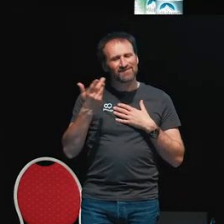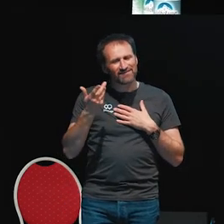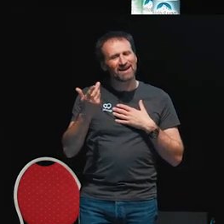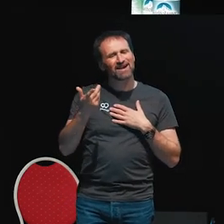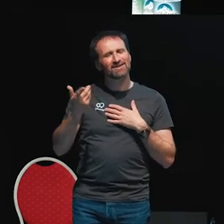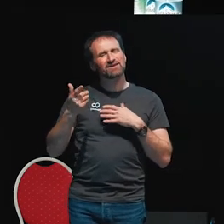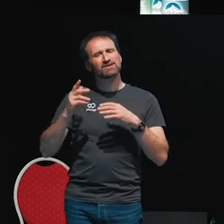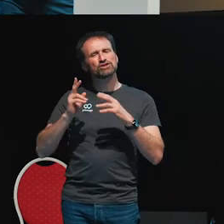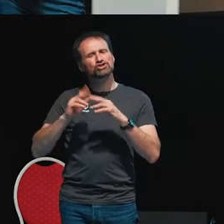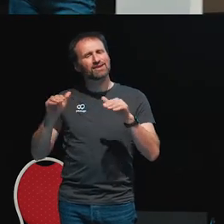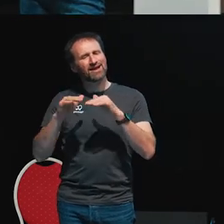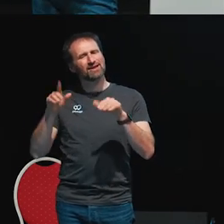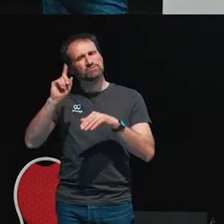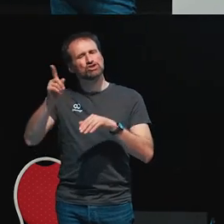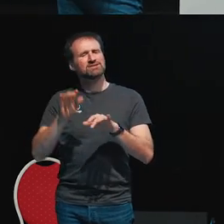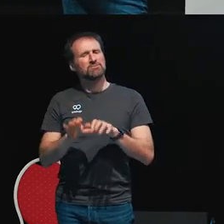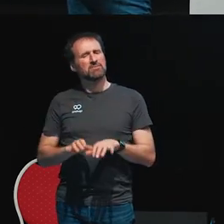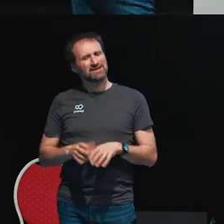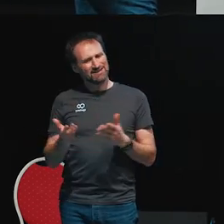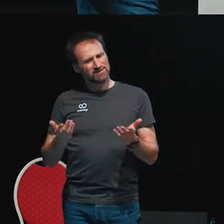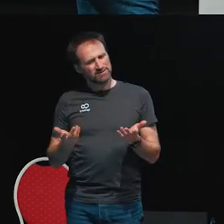do you, like,